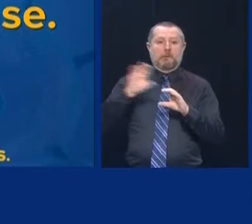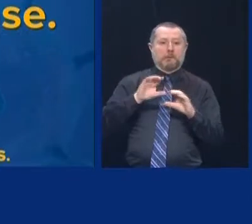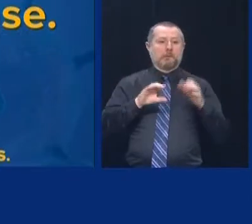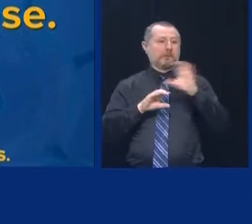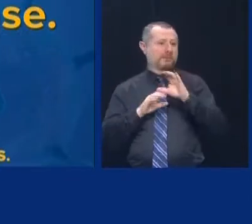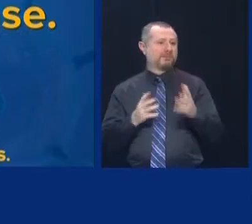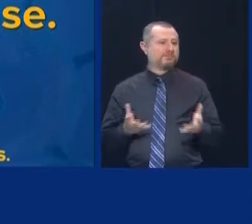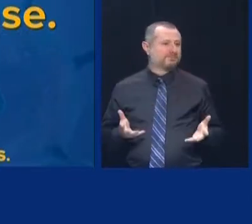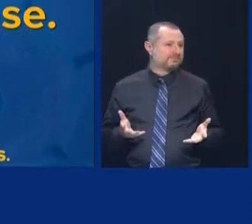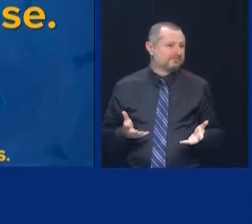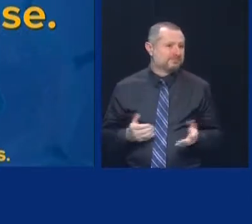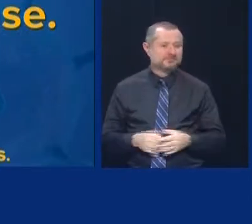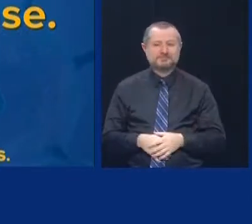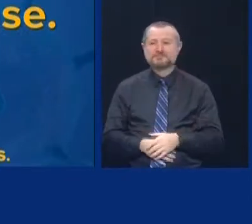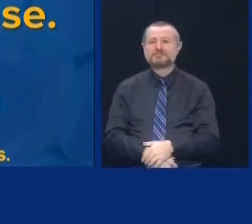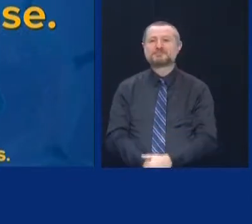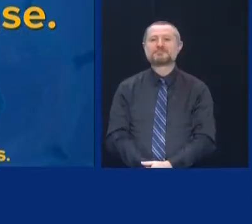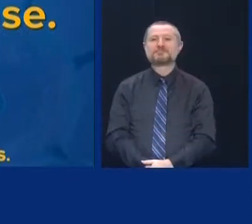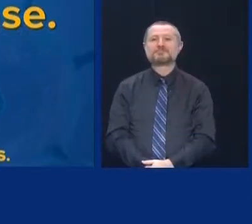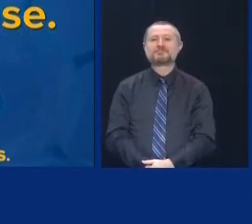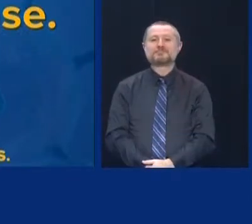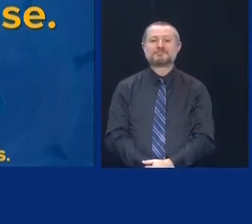up again.